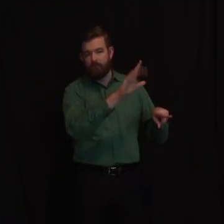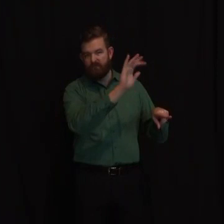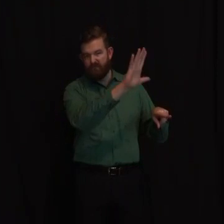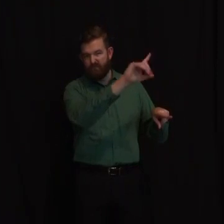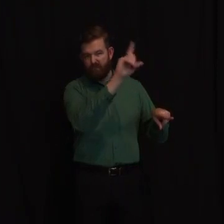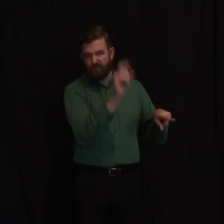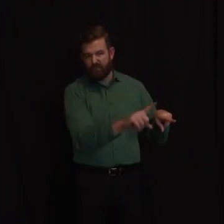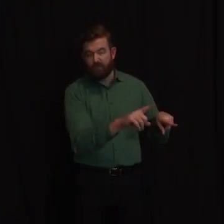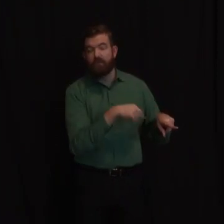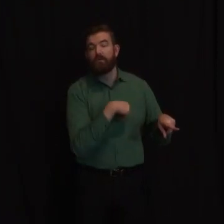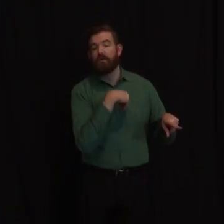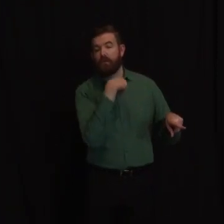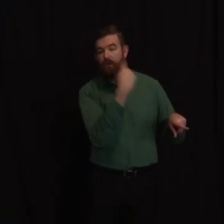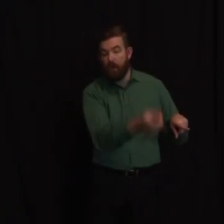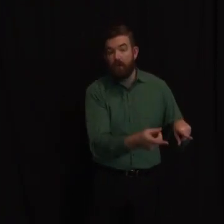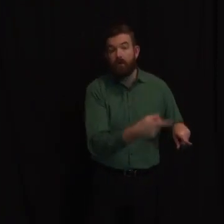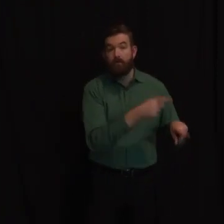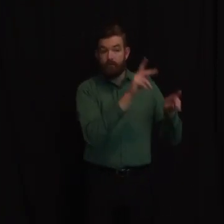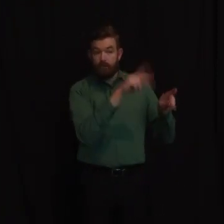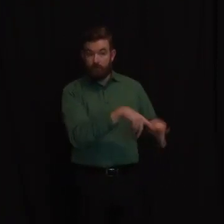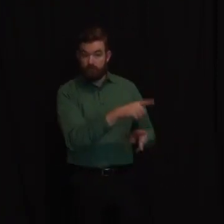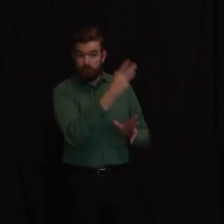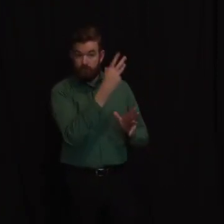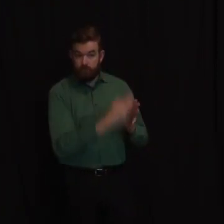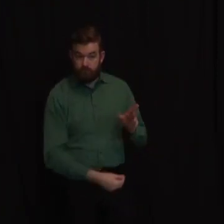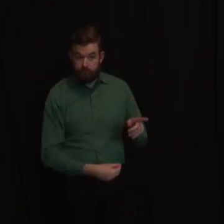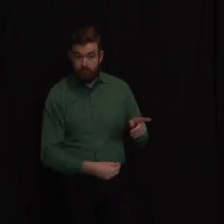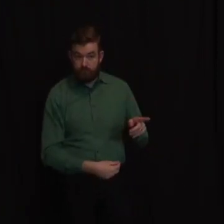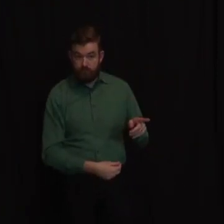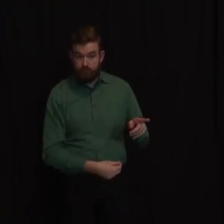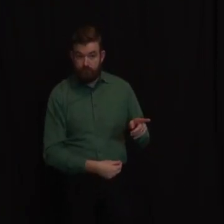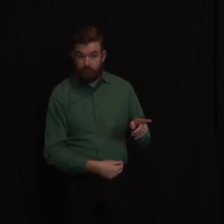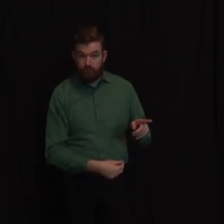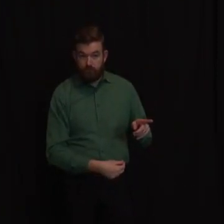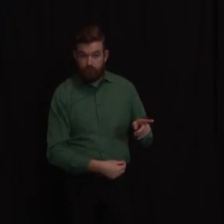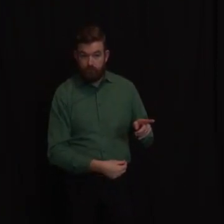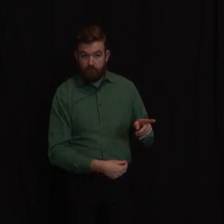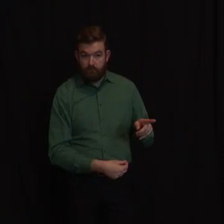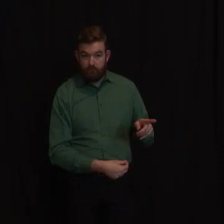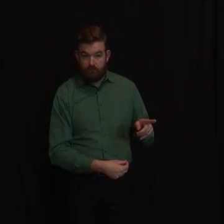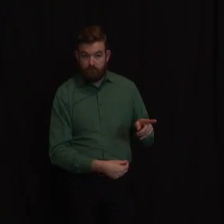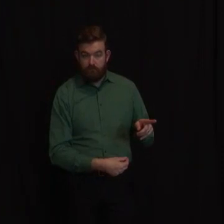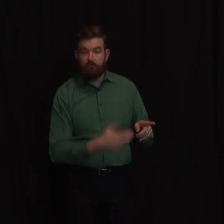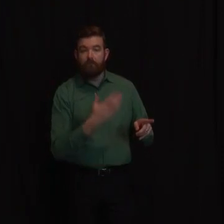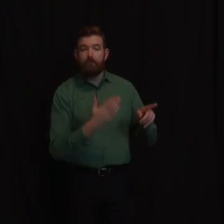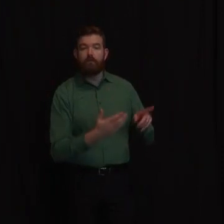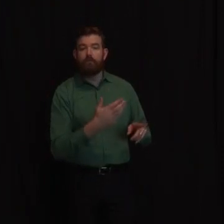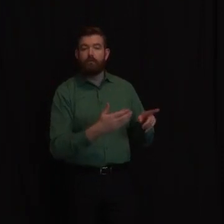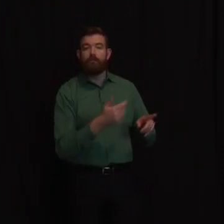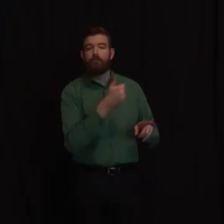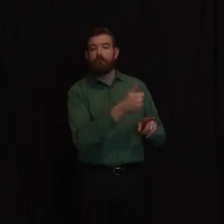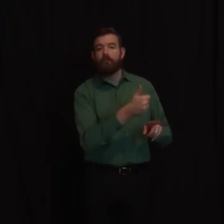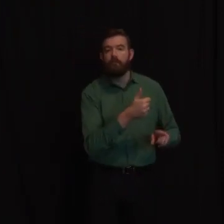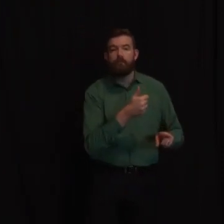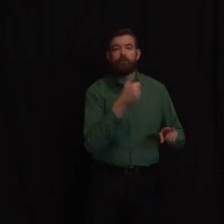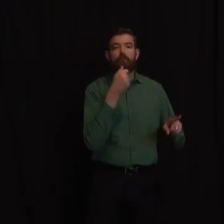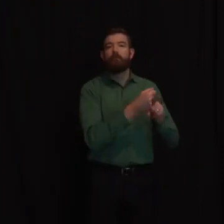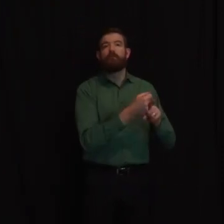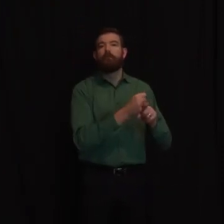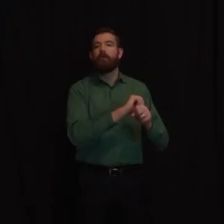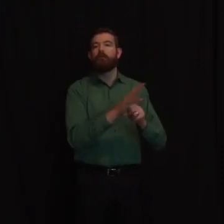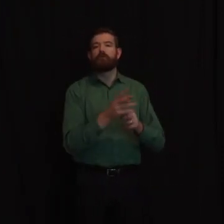a fatality could be someone, and Ed, you correct me if I'm wrong, could be somebody who was infected some 2 or 3 weeks ago, but they didn't